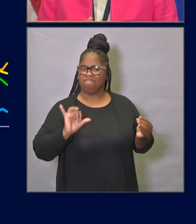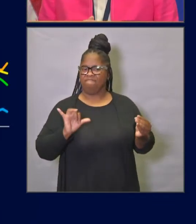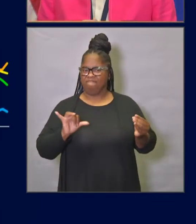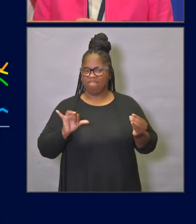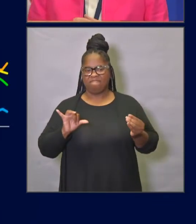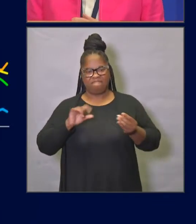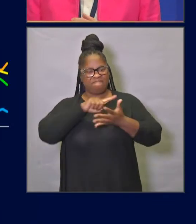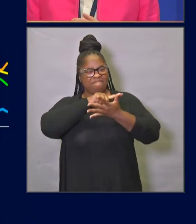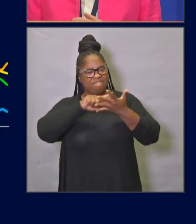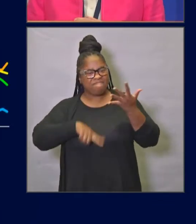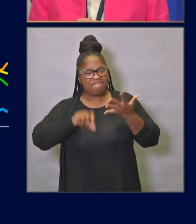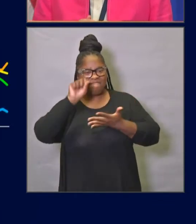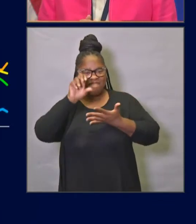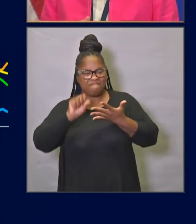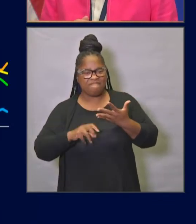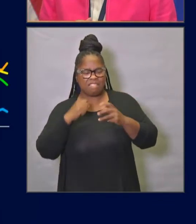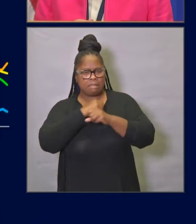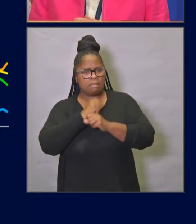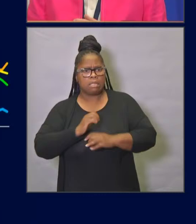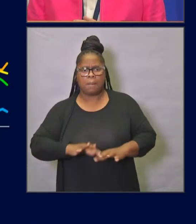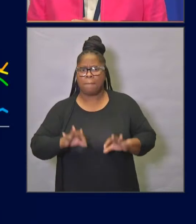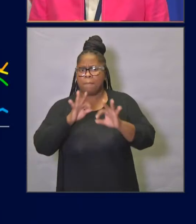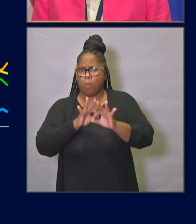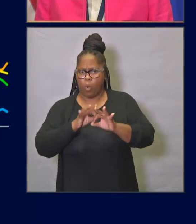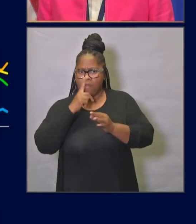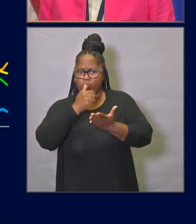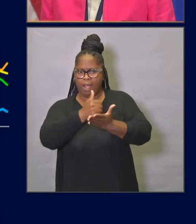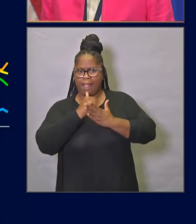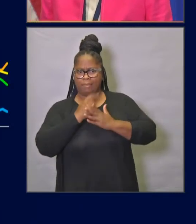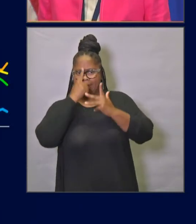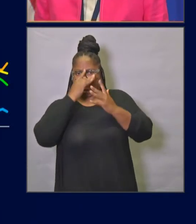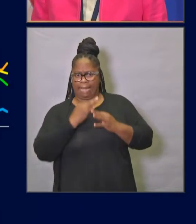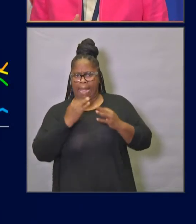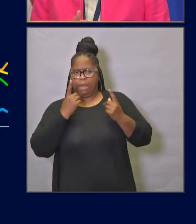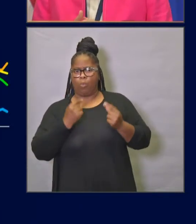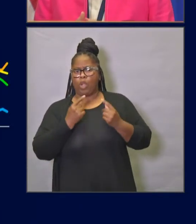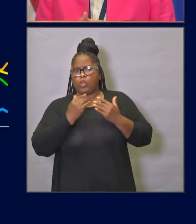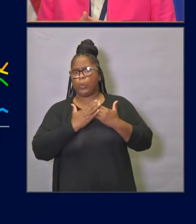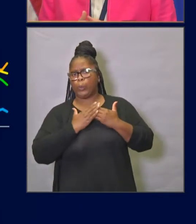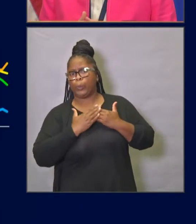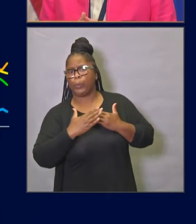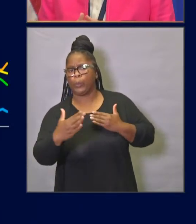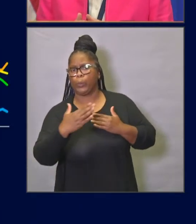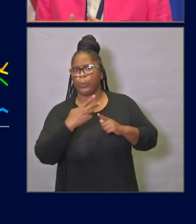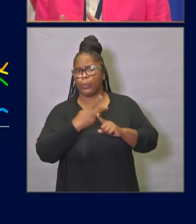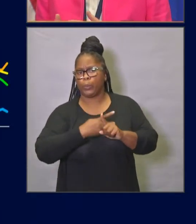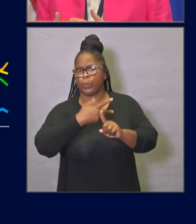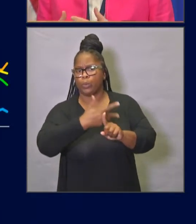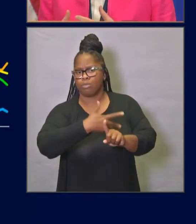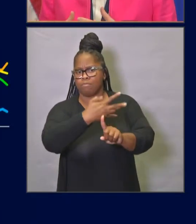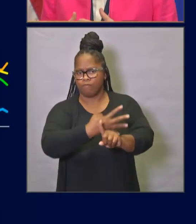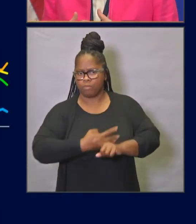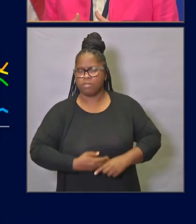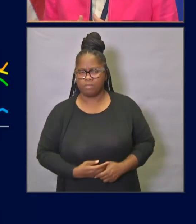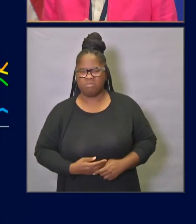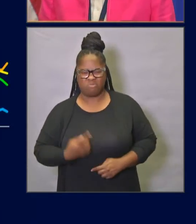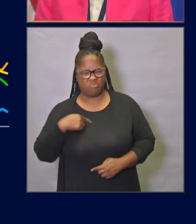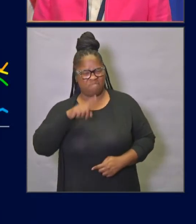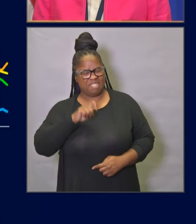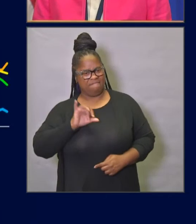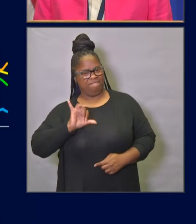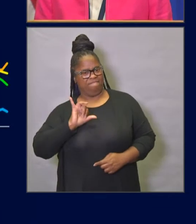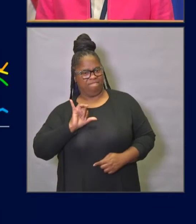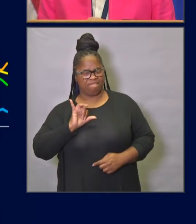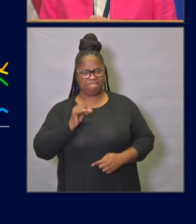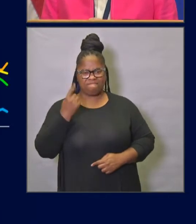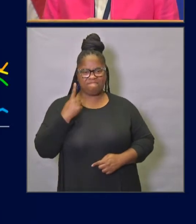consider as we make decisions about our path forward over the next months. We need to be mindful of the impact of our